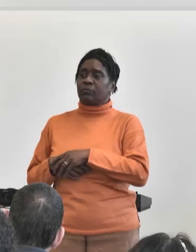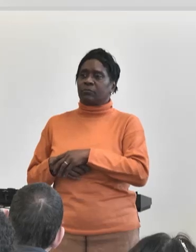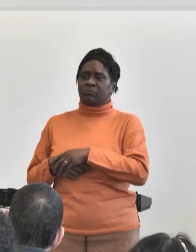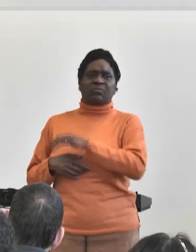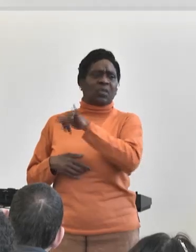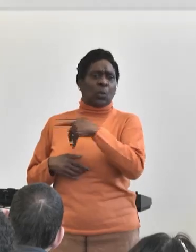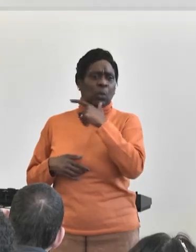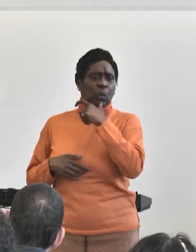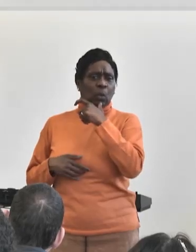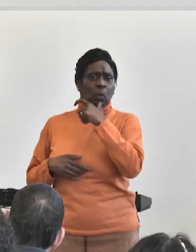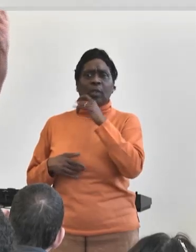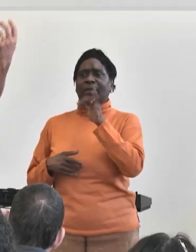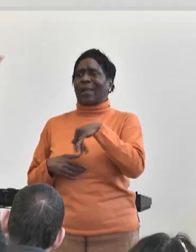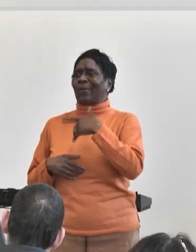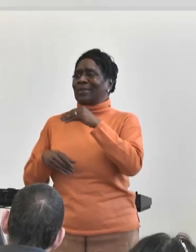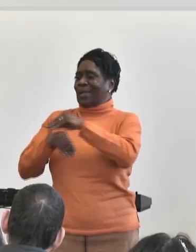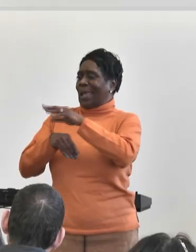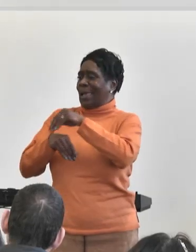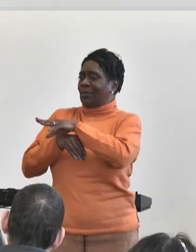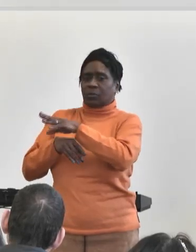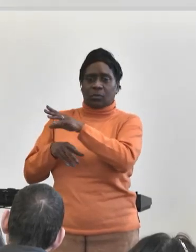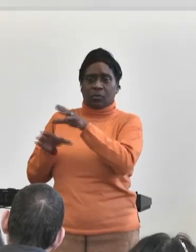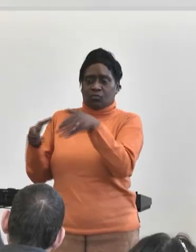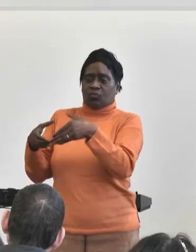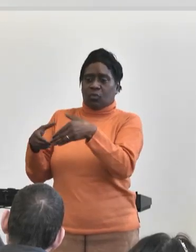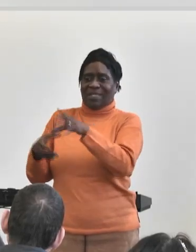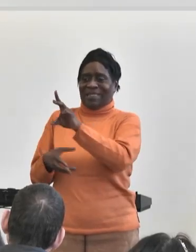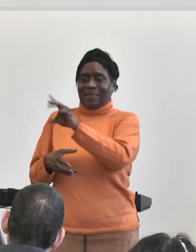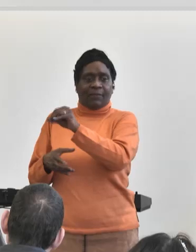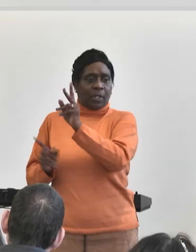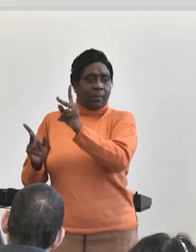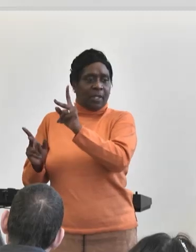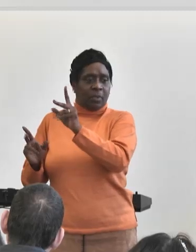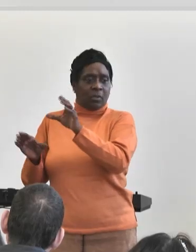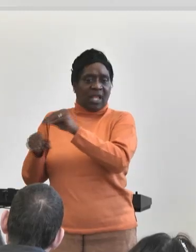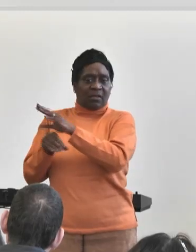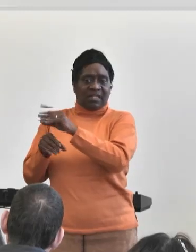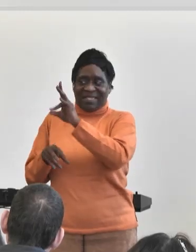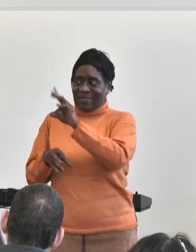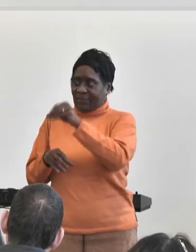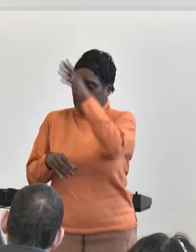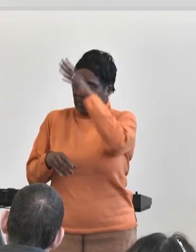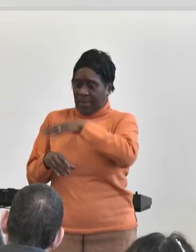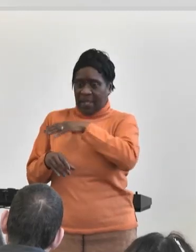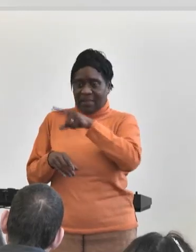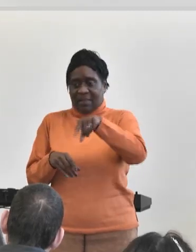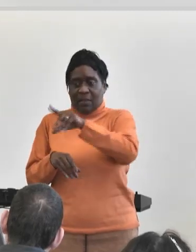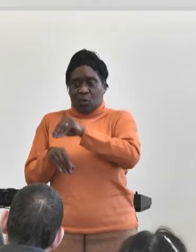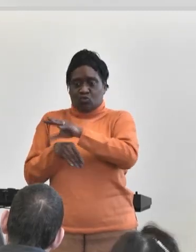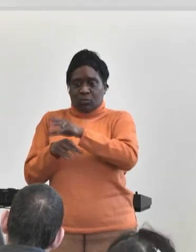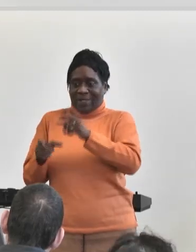That was the Sanhedrin. It was a council of 70 people, 70 men that